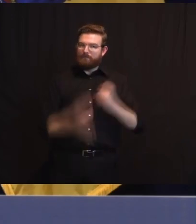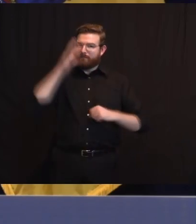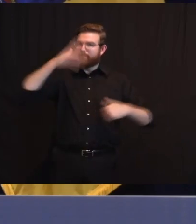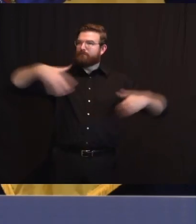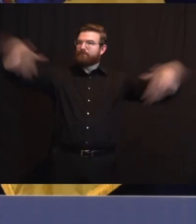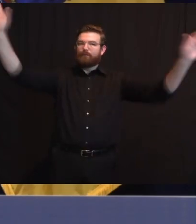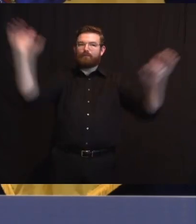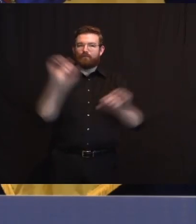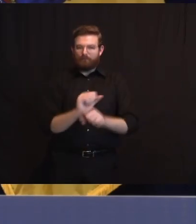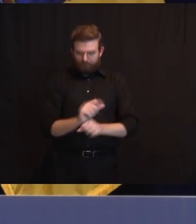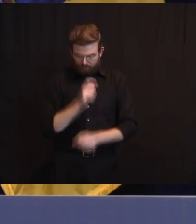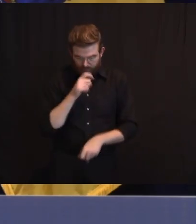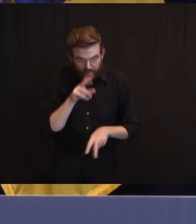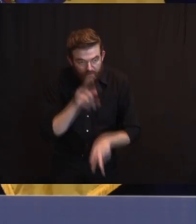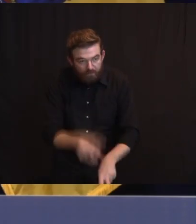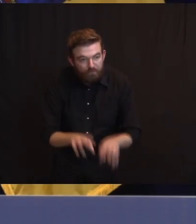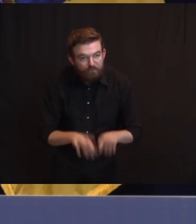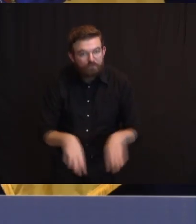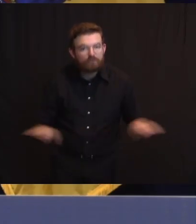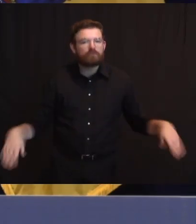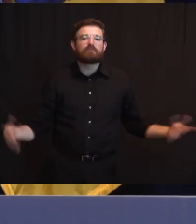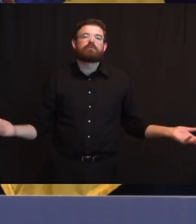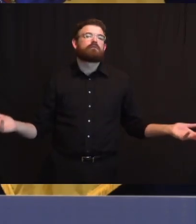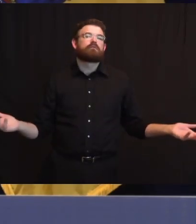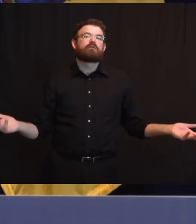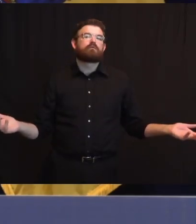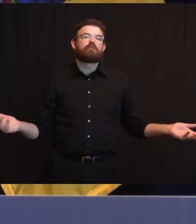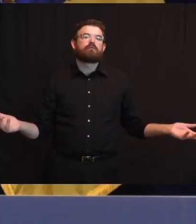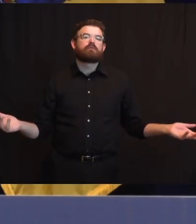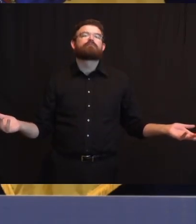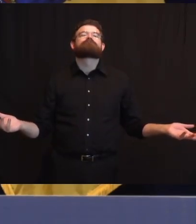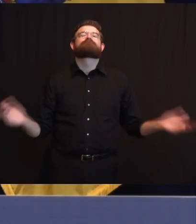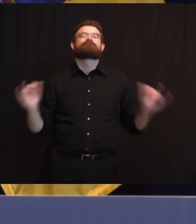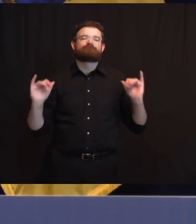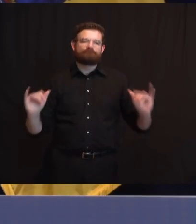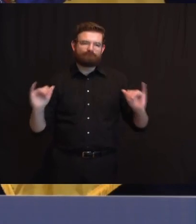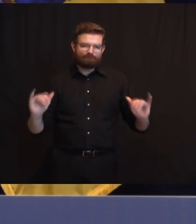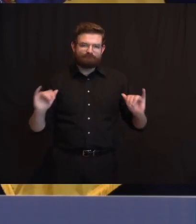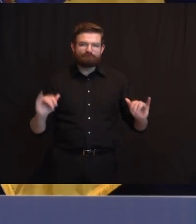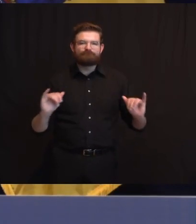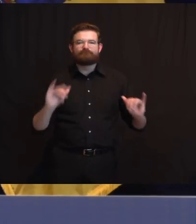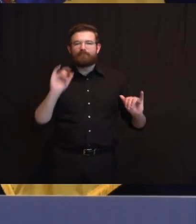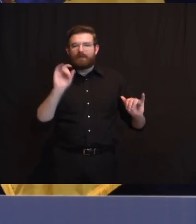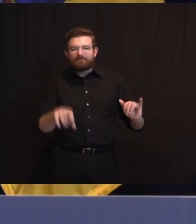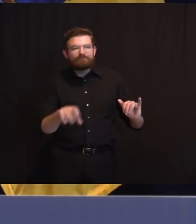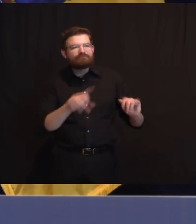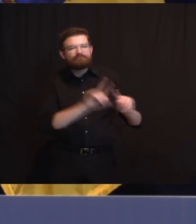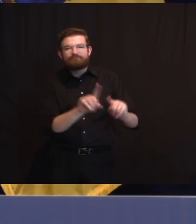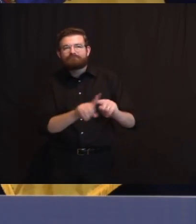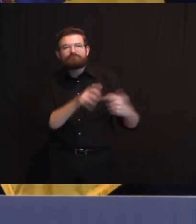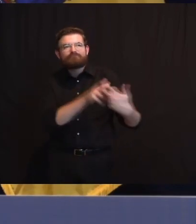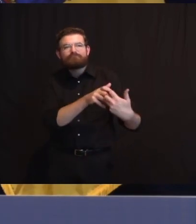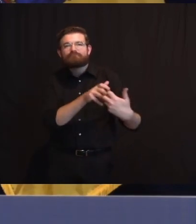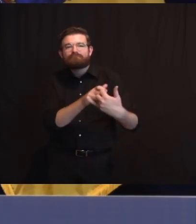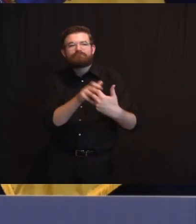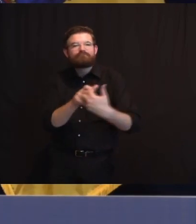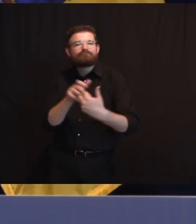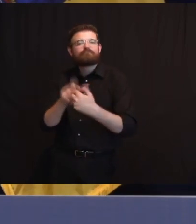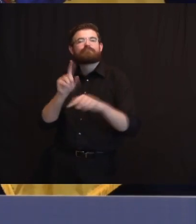spot. And our plans have to encompass those sort of objectives. What's best for health and safety, what's best